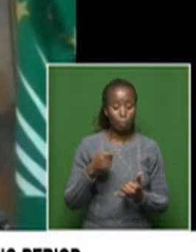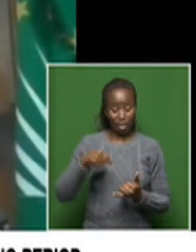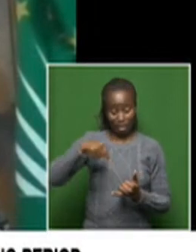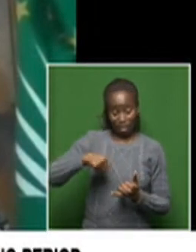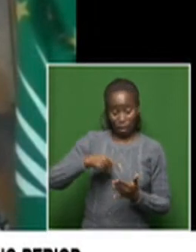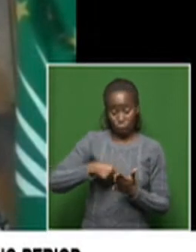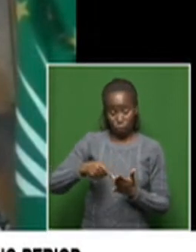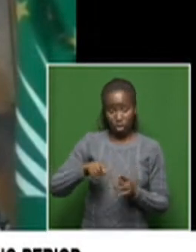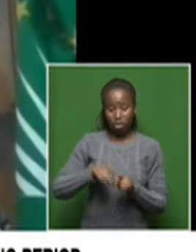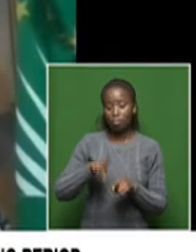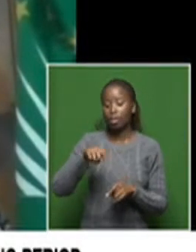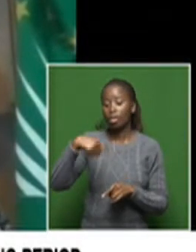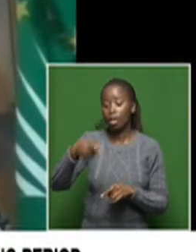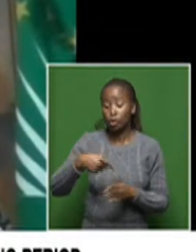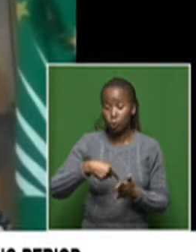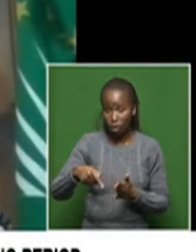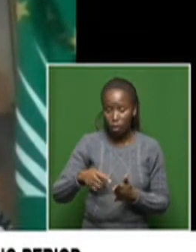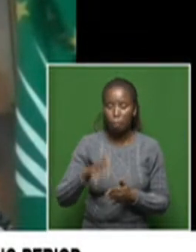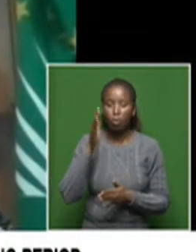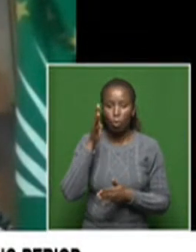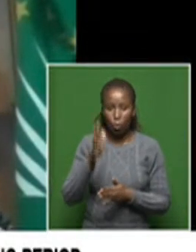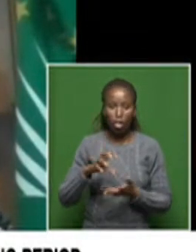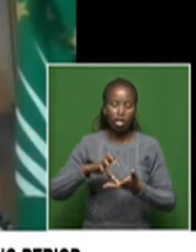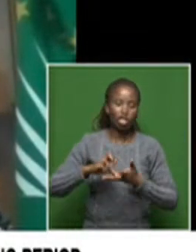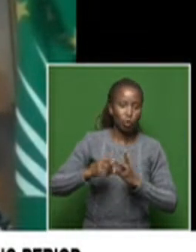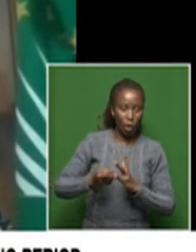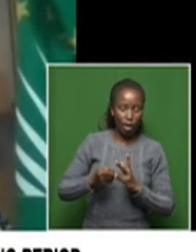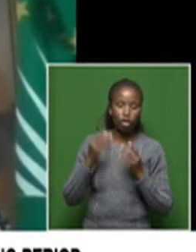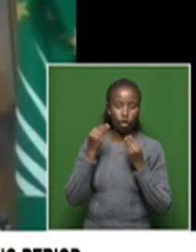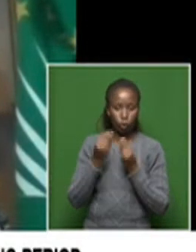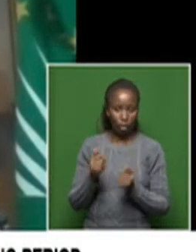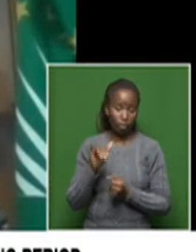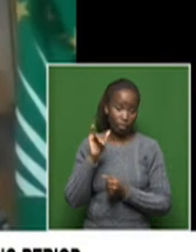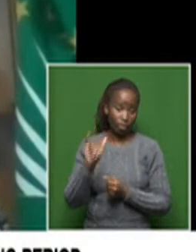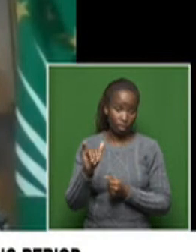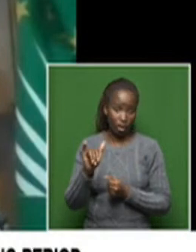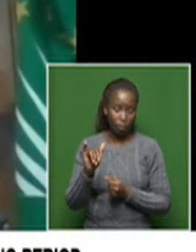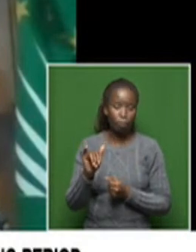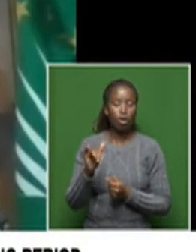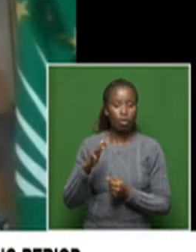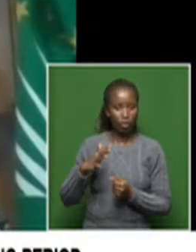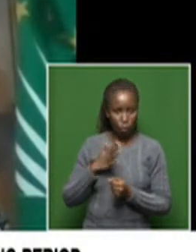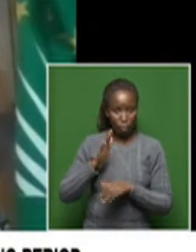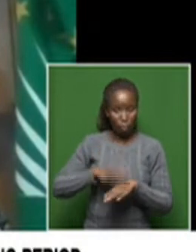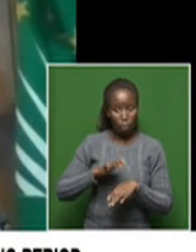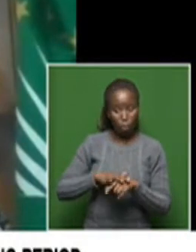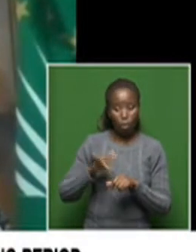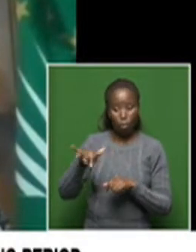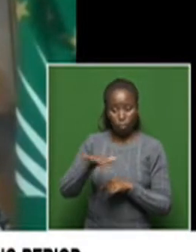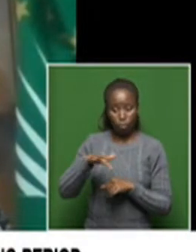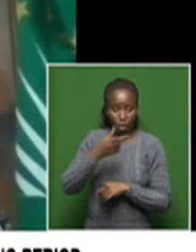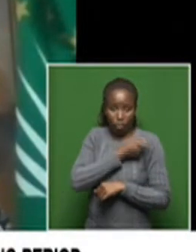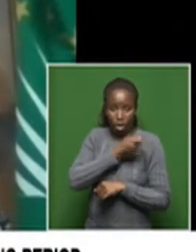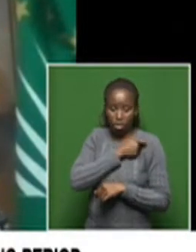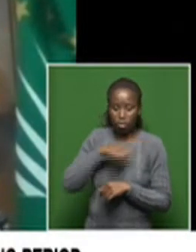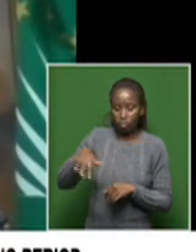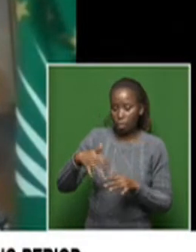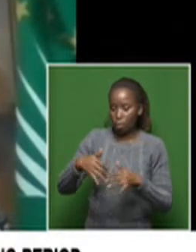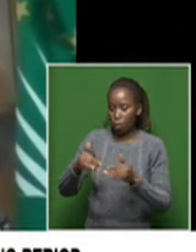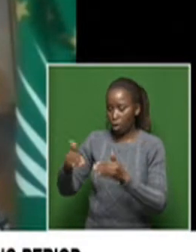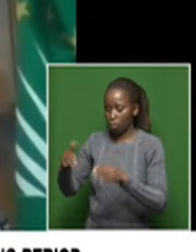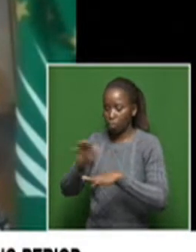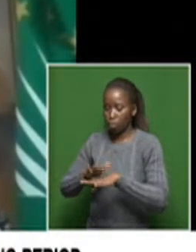to IMC, we'll work around the clock to respond to that in terms of increasing of the sites that we have to